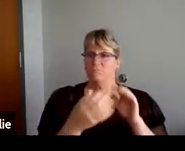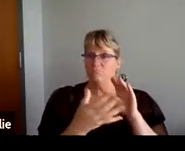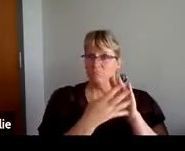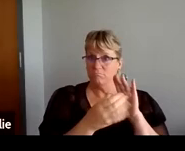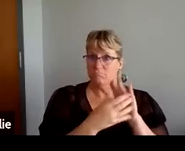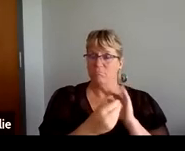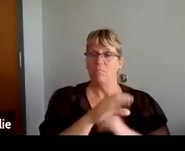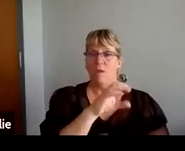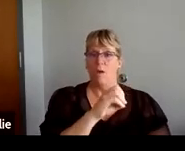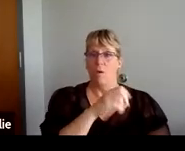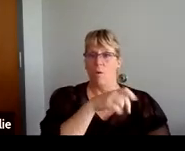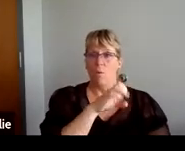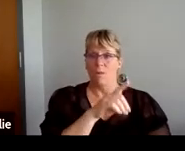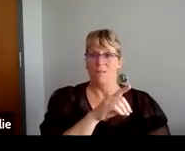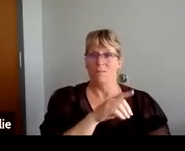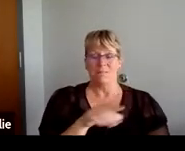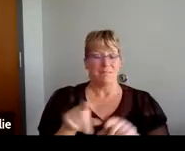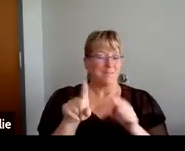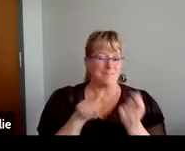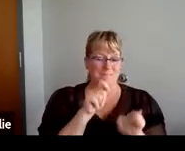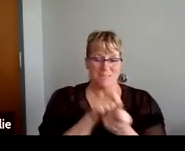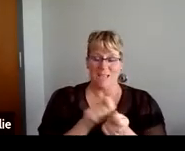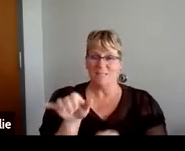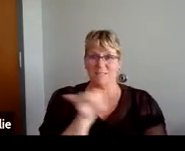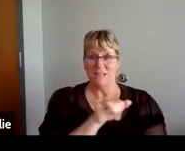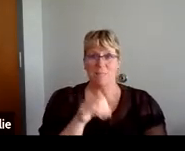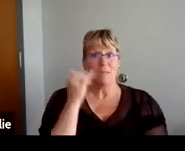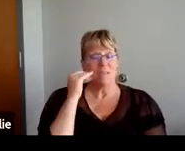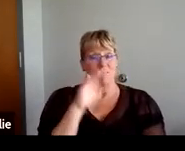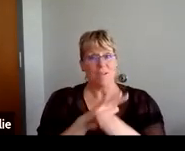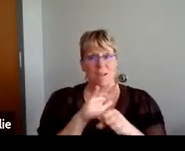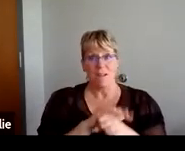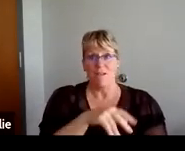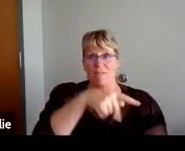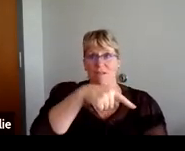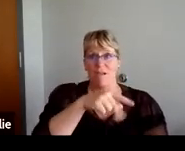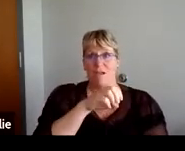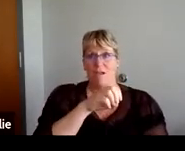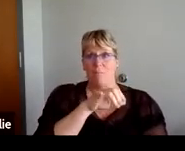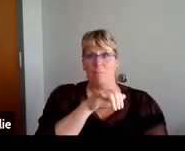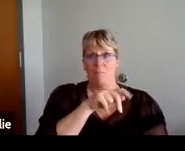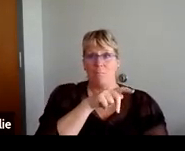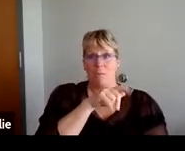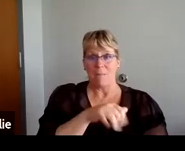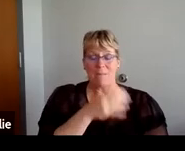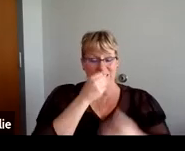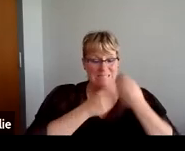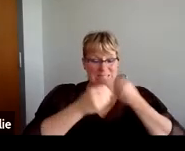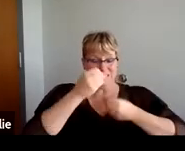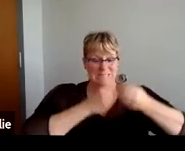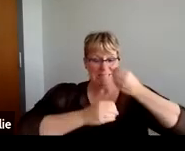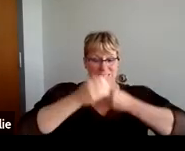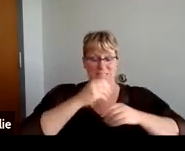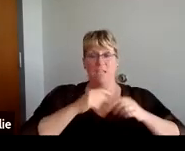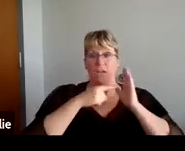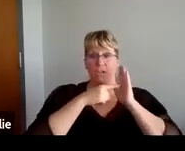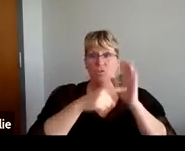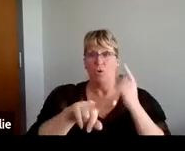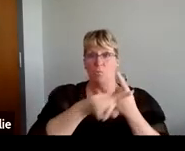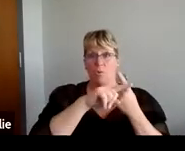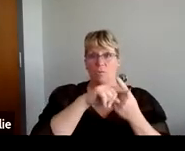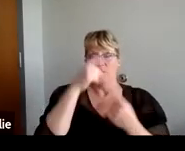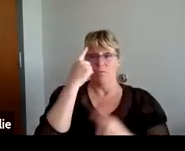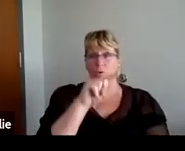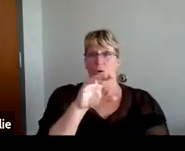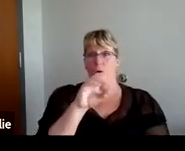opioid identically. So if there has been enough poppy seed ingested, it will show a positive for opioids. And you're going